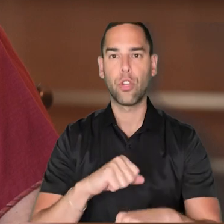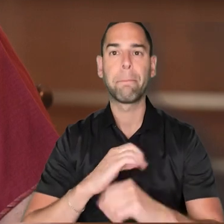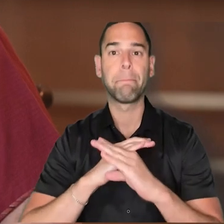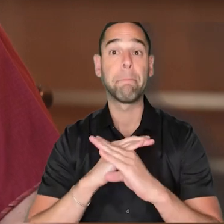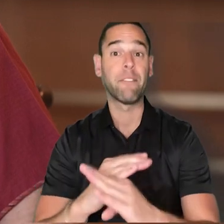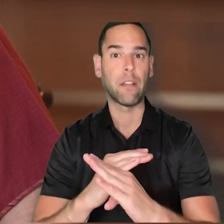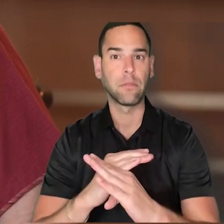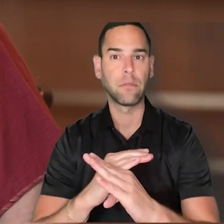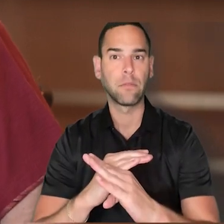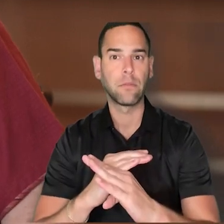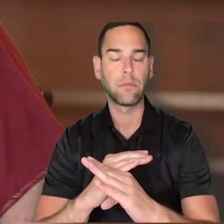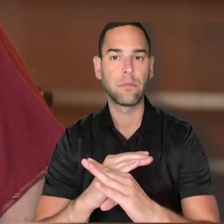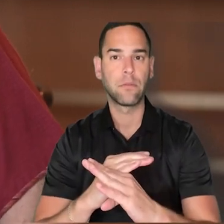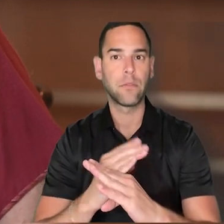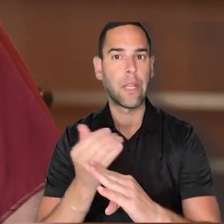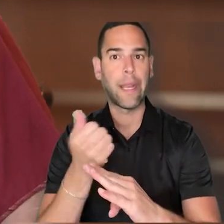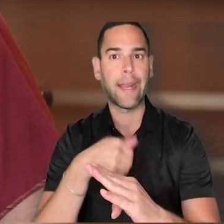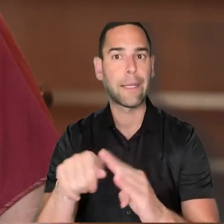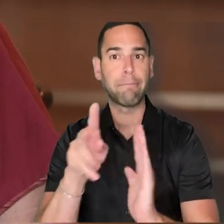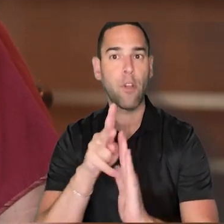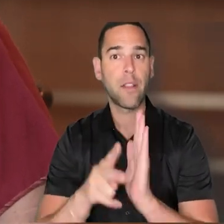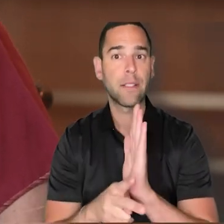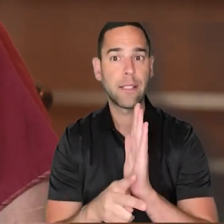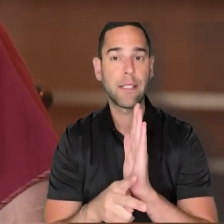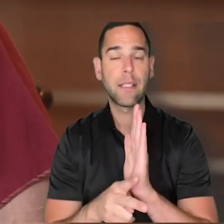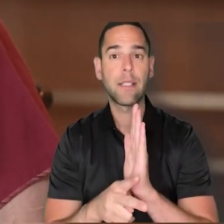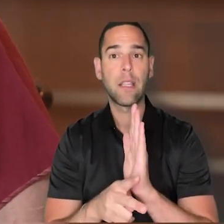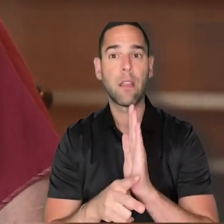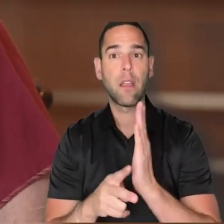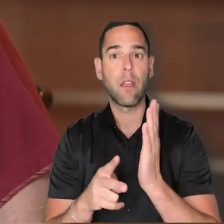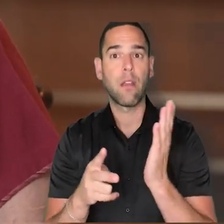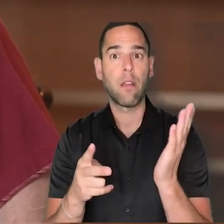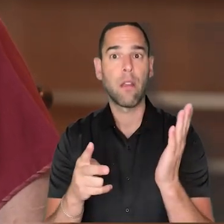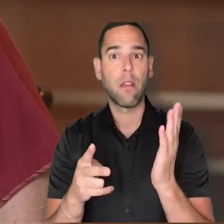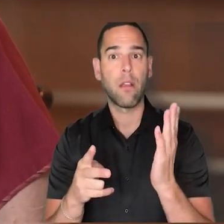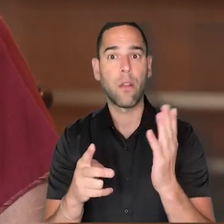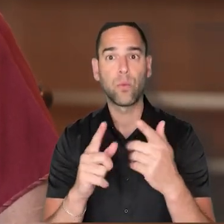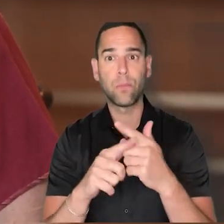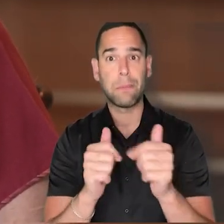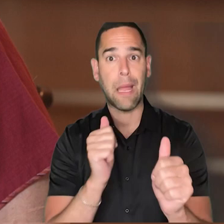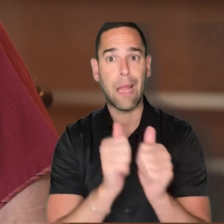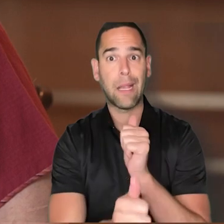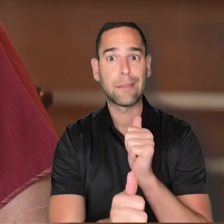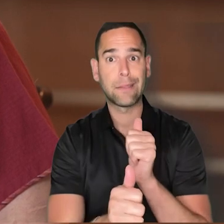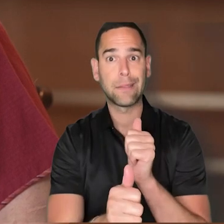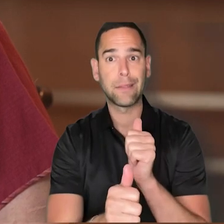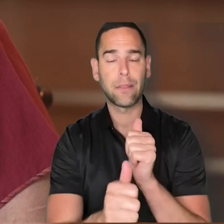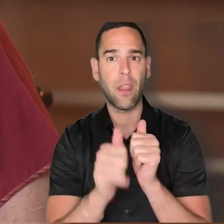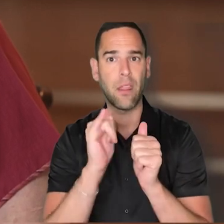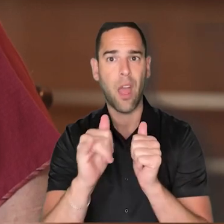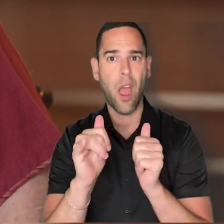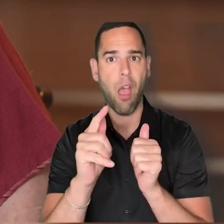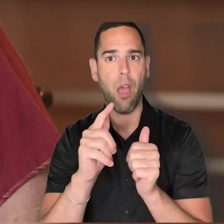that we were able to prevent certain policies that would have been enacted from coming